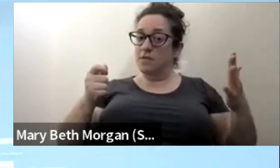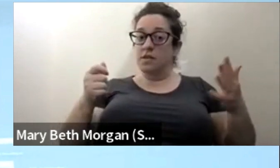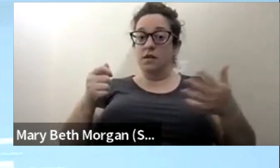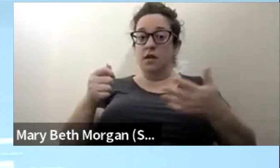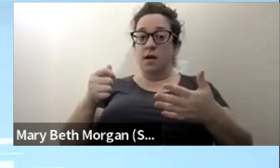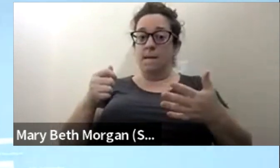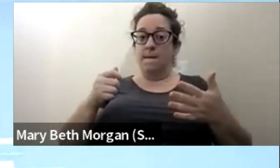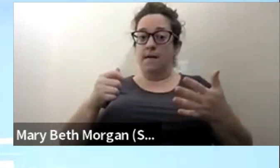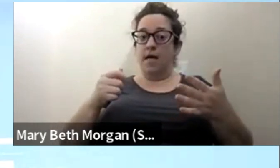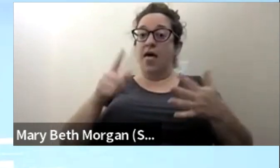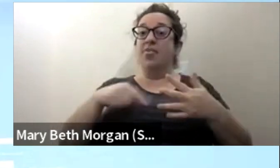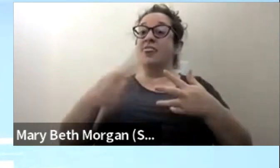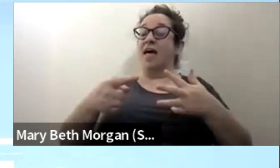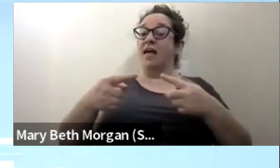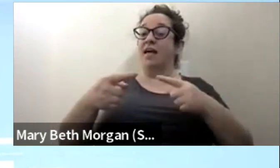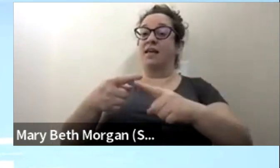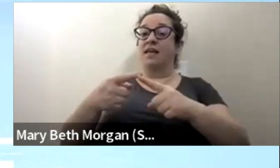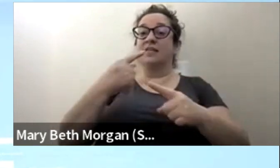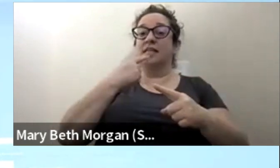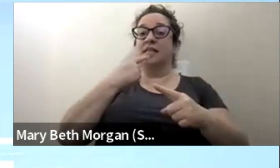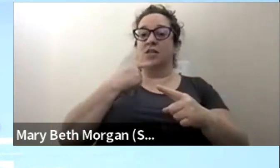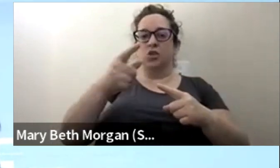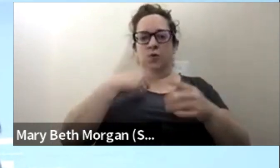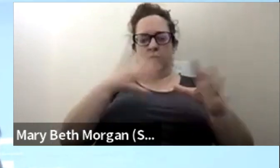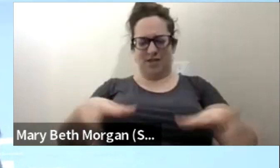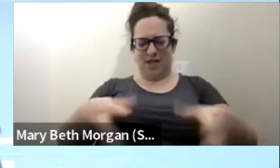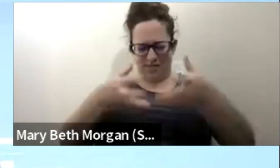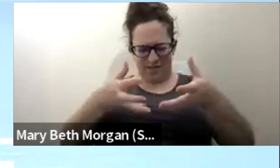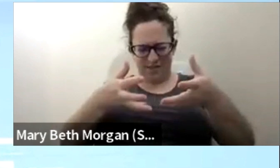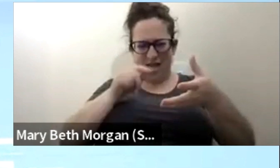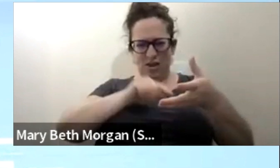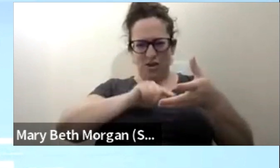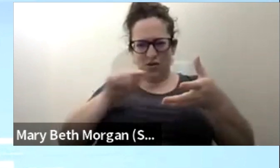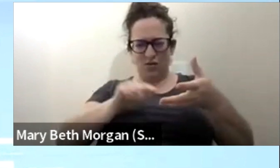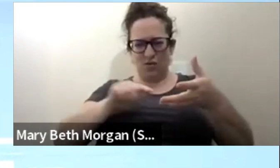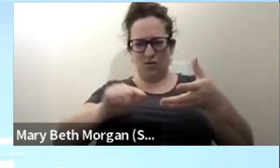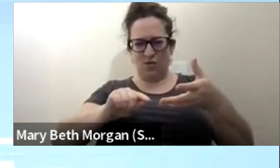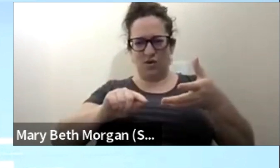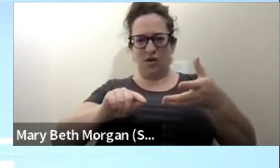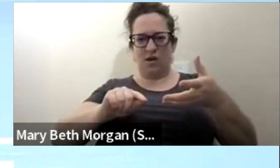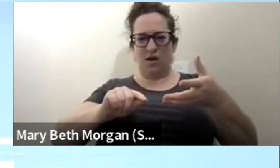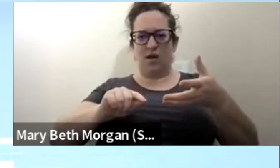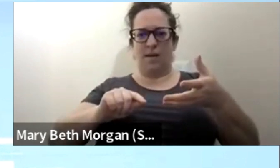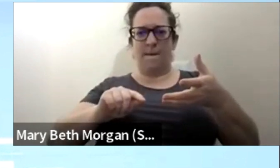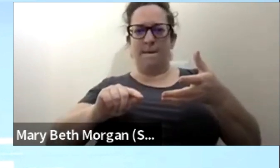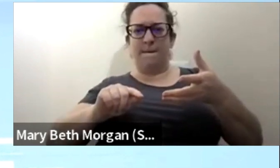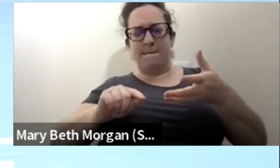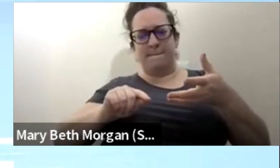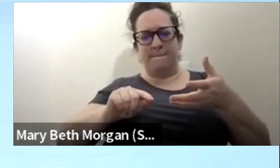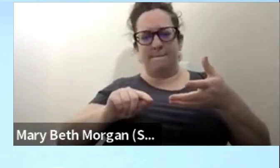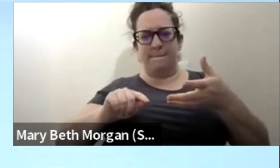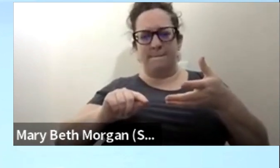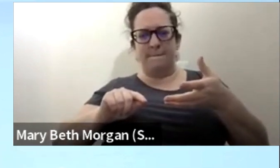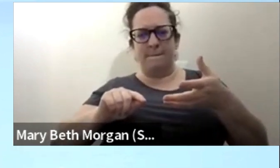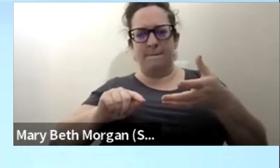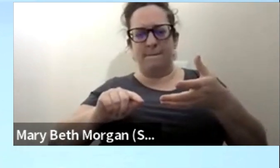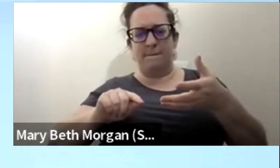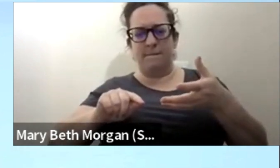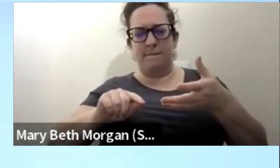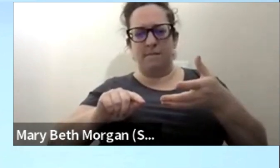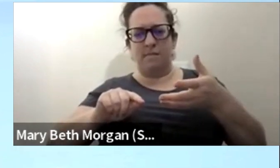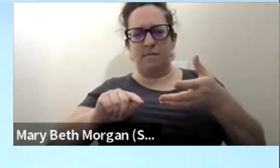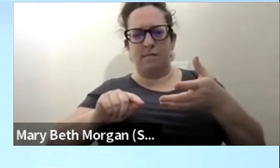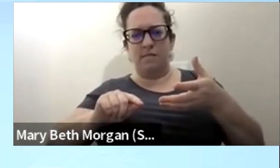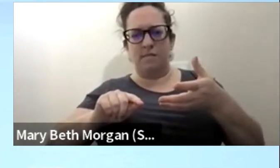woman's gentle heart, but not acquainted with shifting change, as is false women's fashion. And like, oh, we're into the misogyny